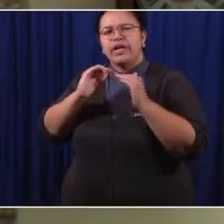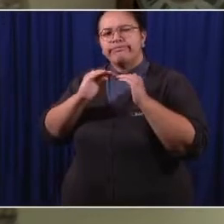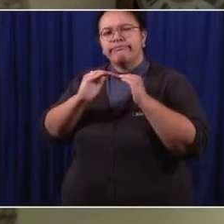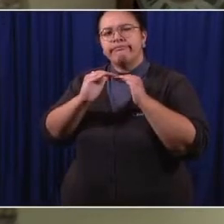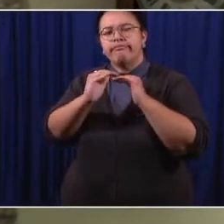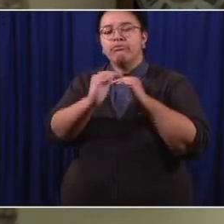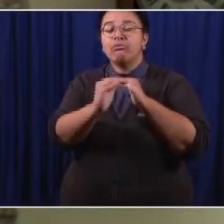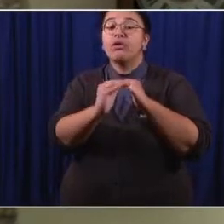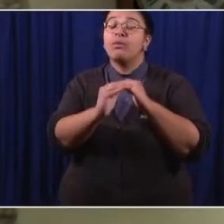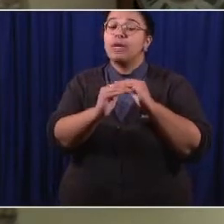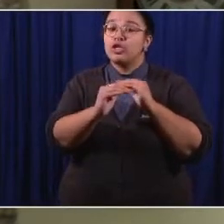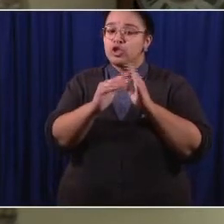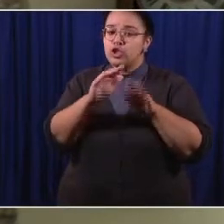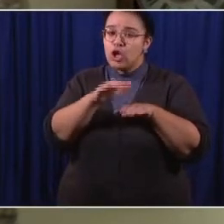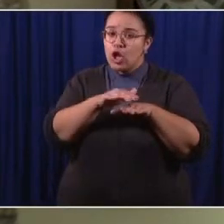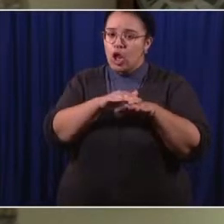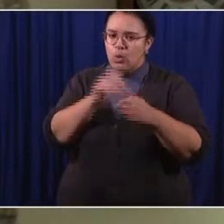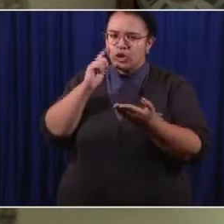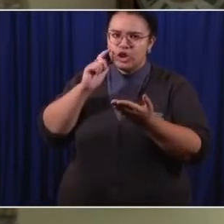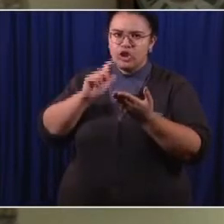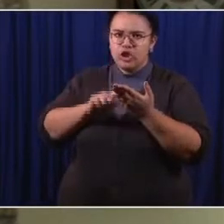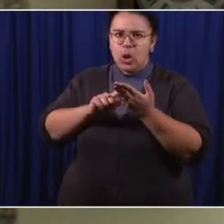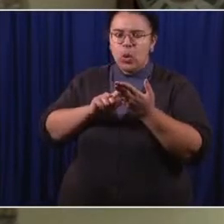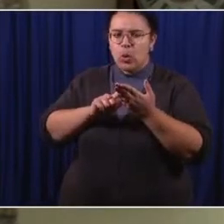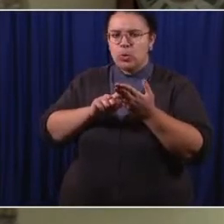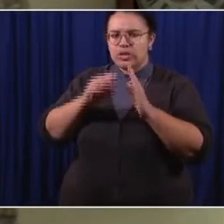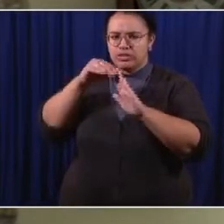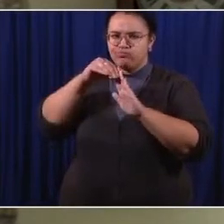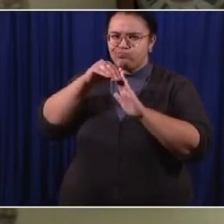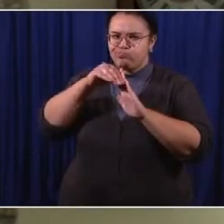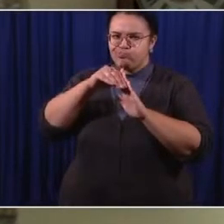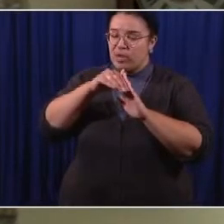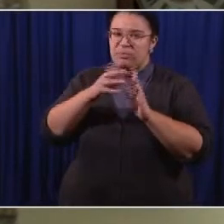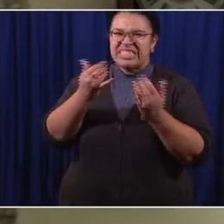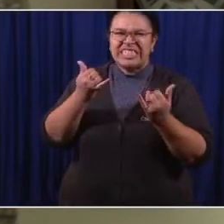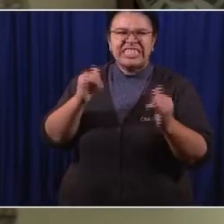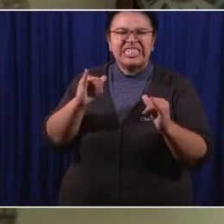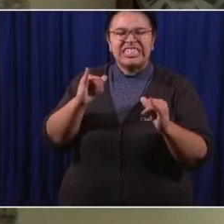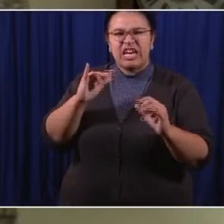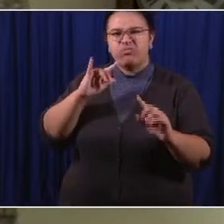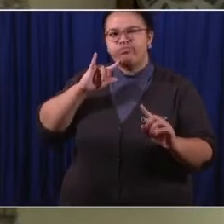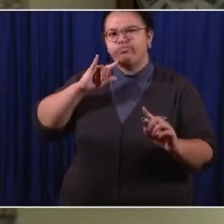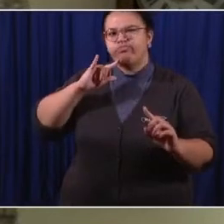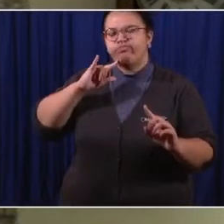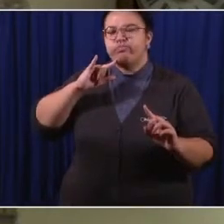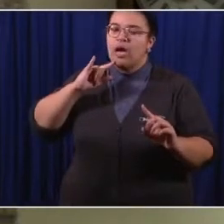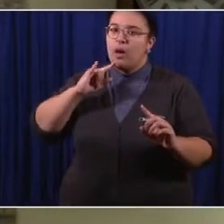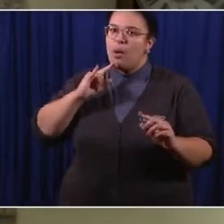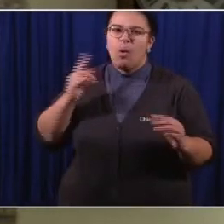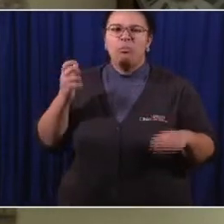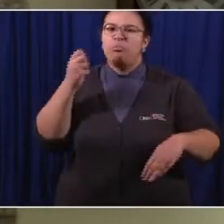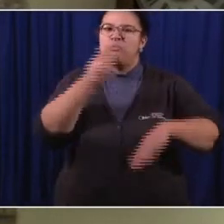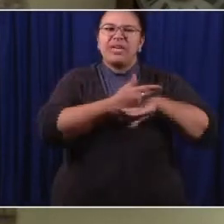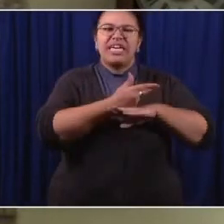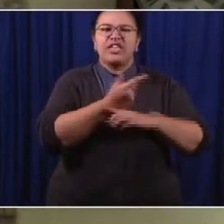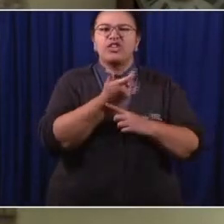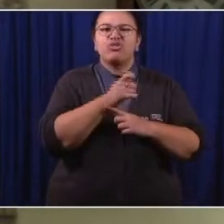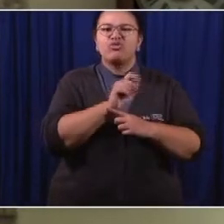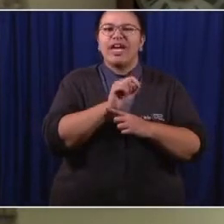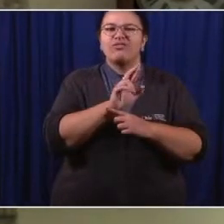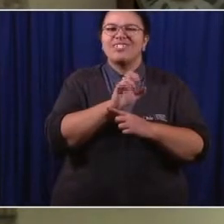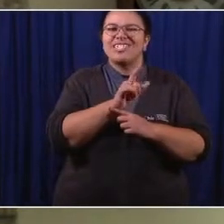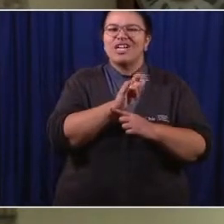unemployment claims are slowly inching down, but they're still at higher levels than the Great Recession. So 6 months into